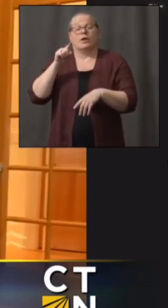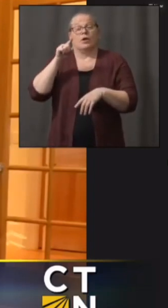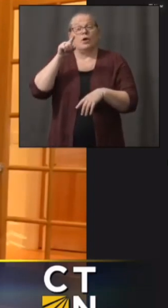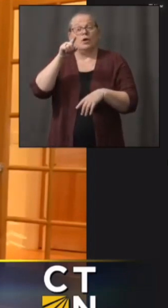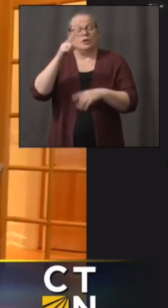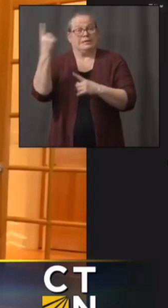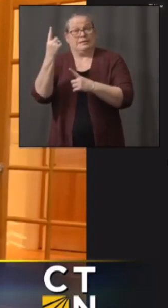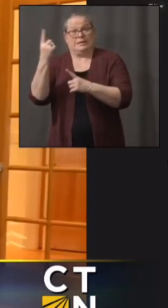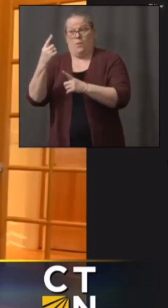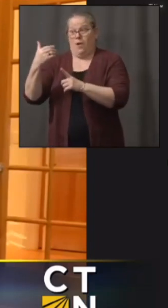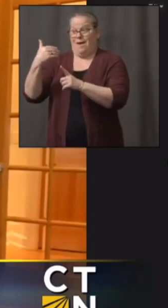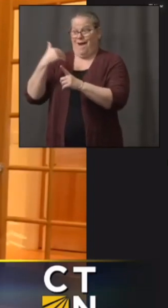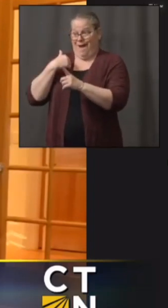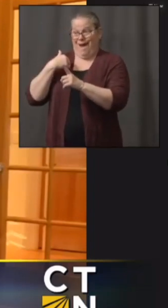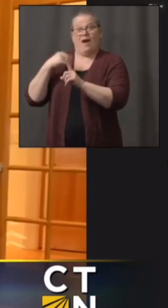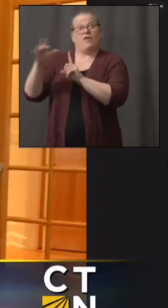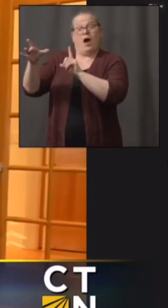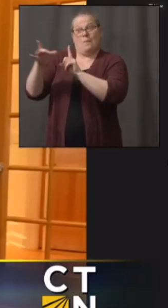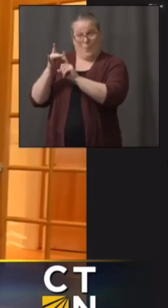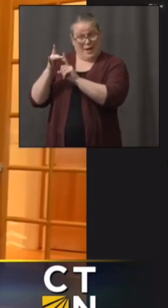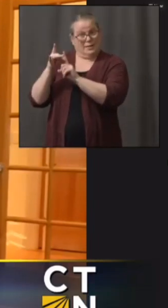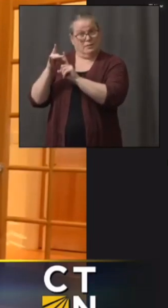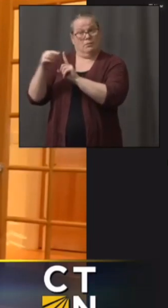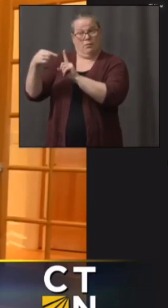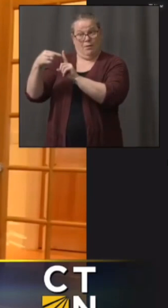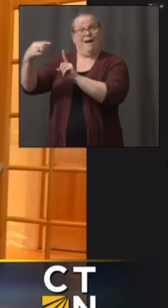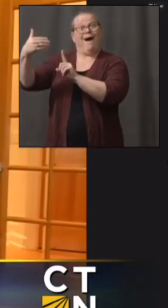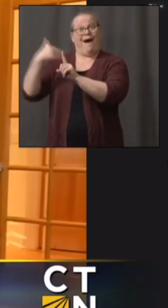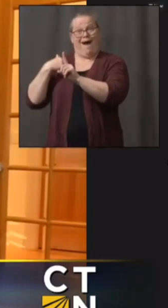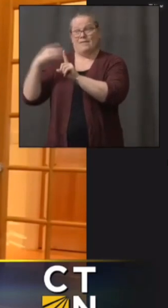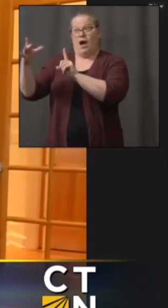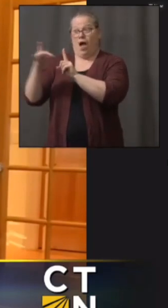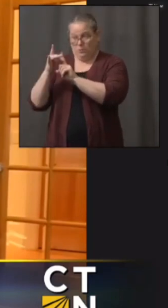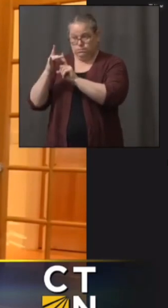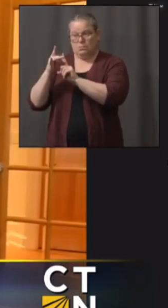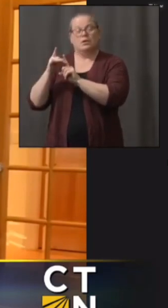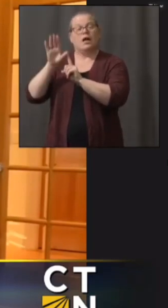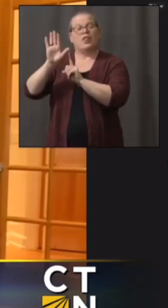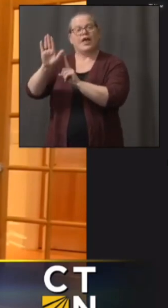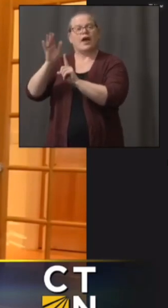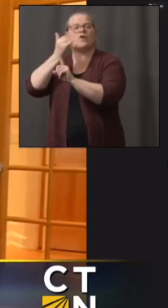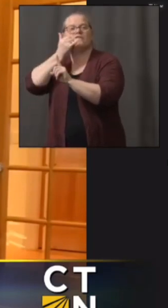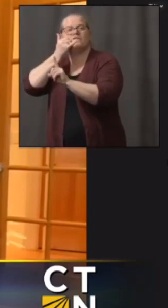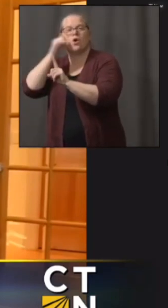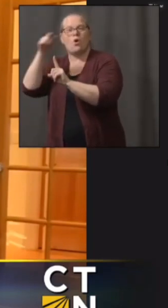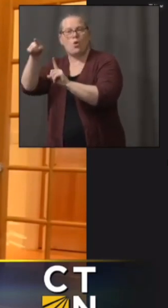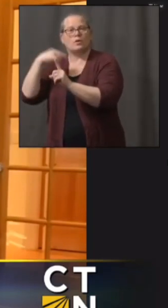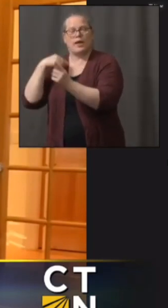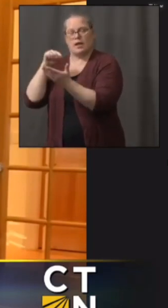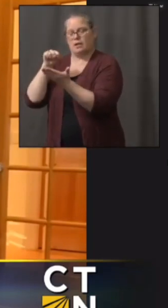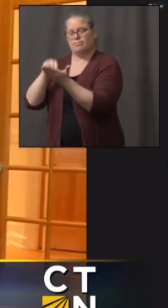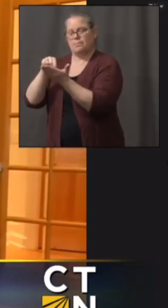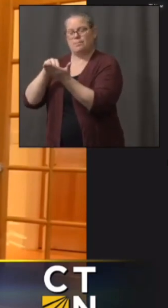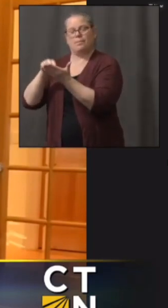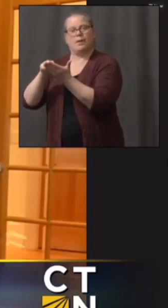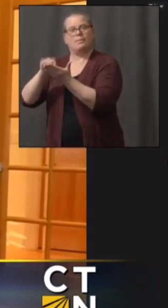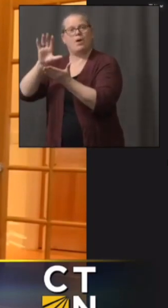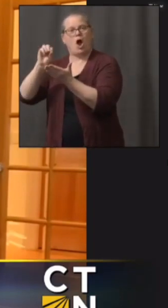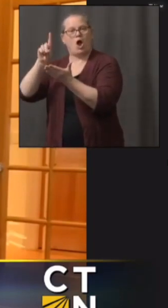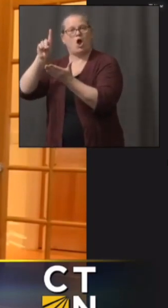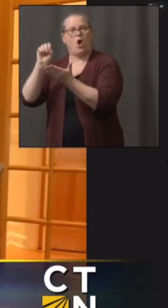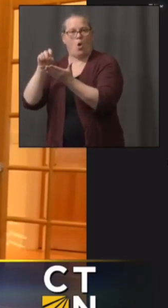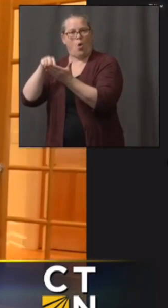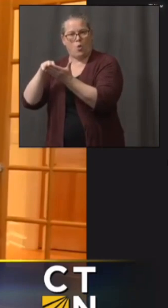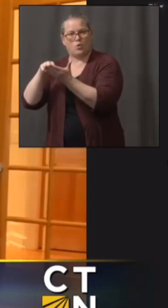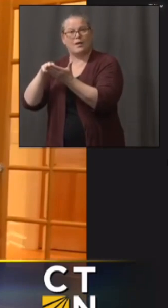phone, if they've opted in, then you'll get a notification like you would any other notification on your phone warning you that you've been exposed and giving you instructions about how to